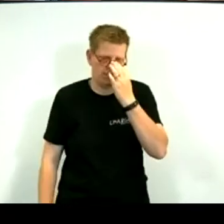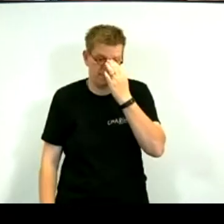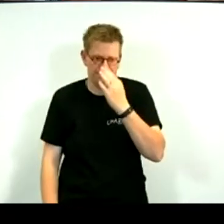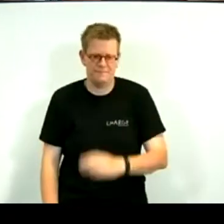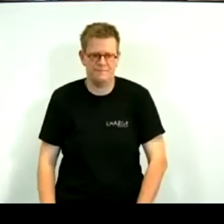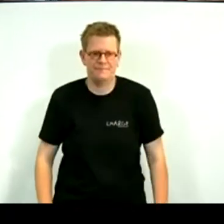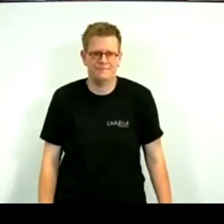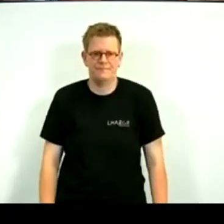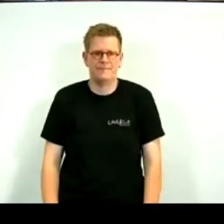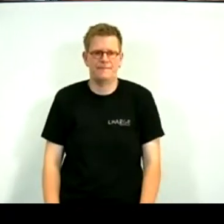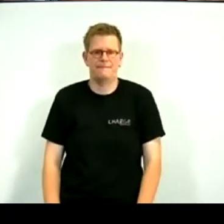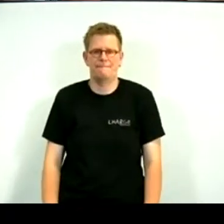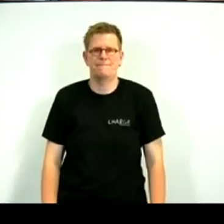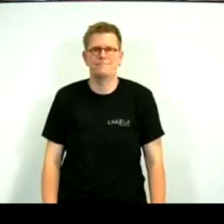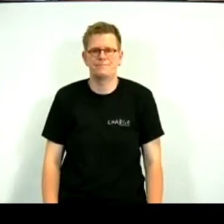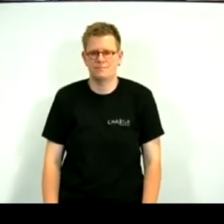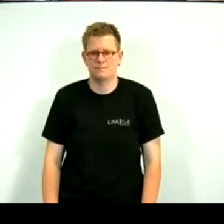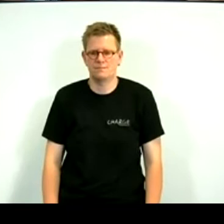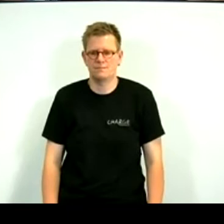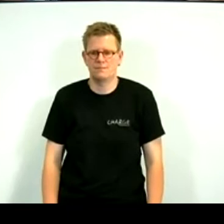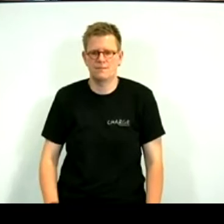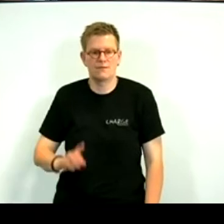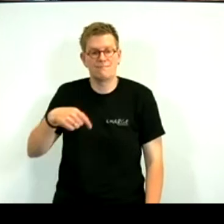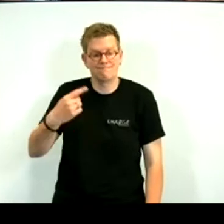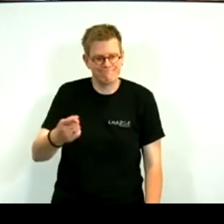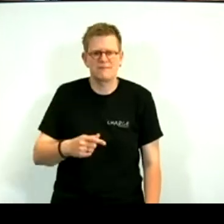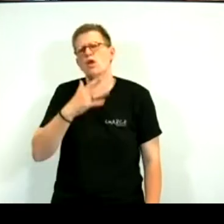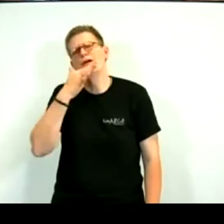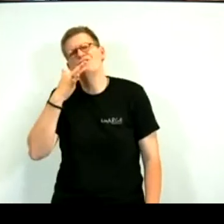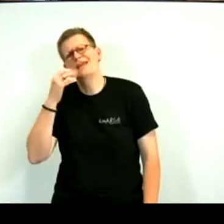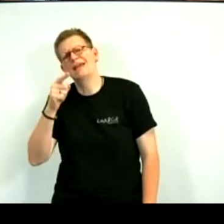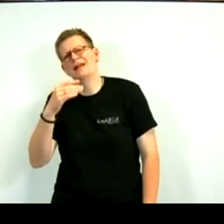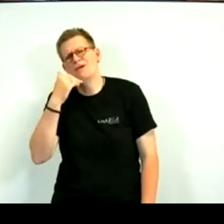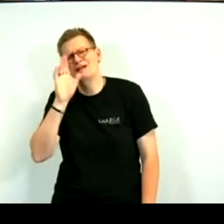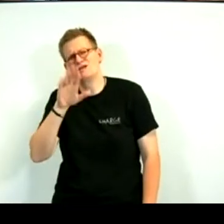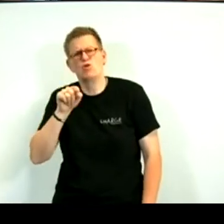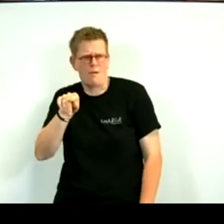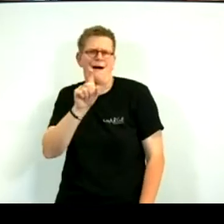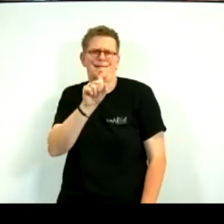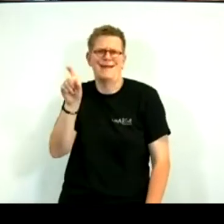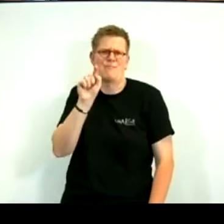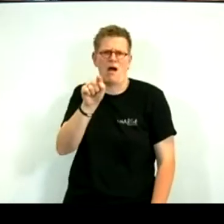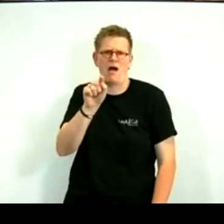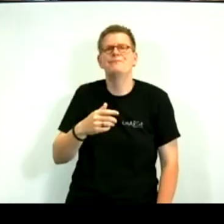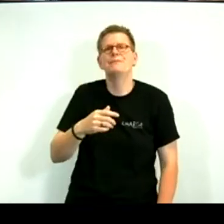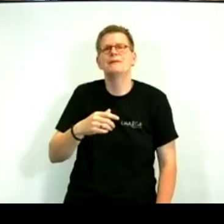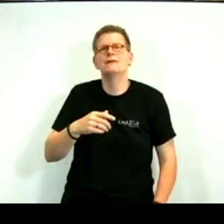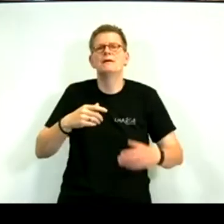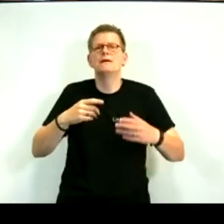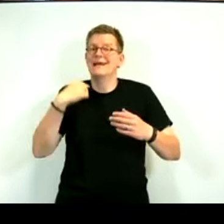I'll talk about this a lot. Loss of visual field. Now, what we call normal visual